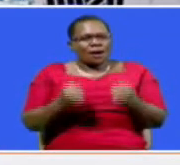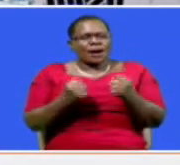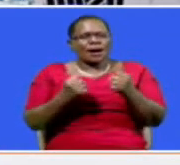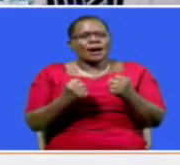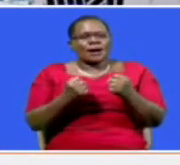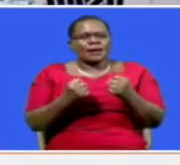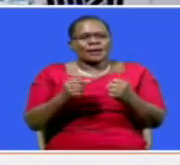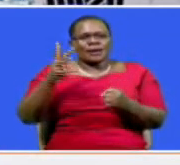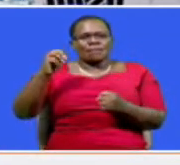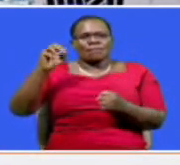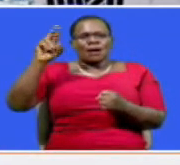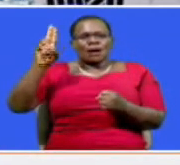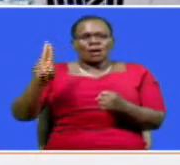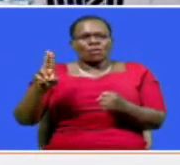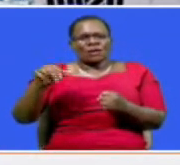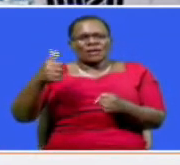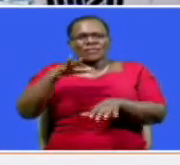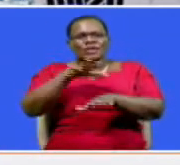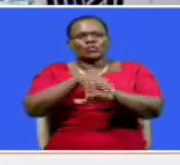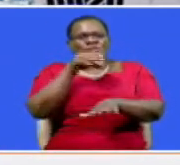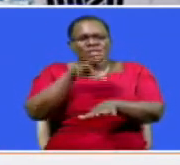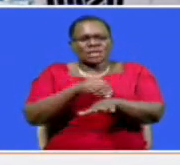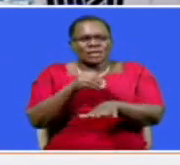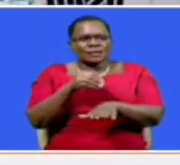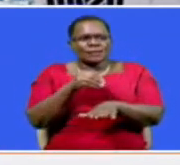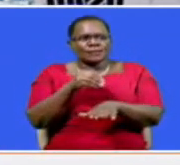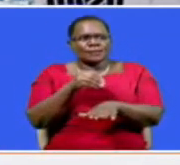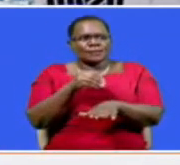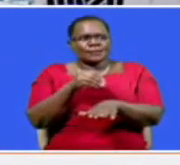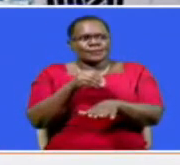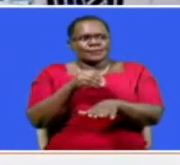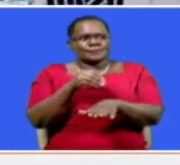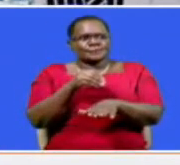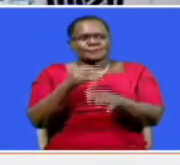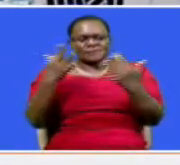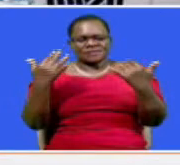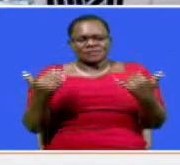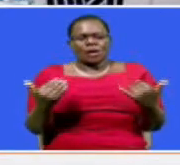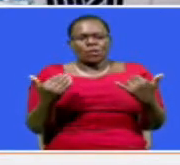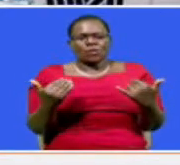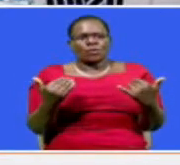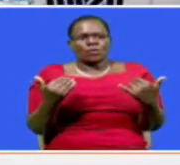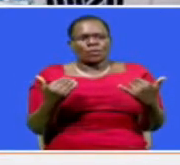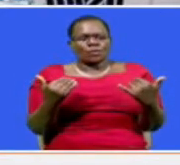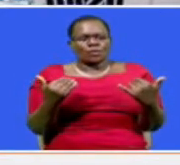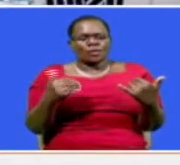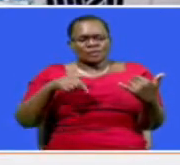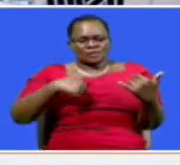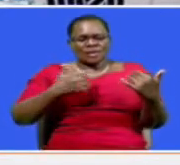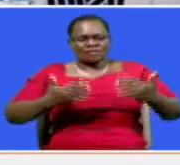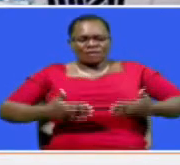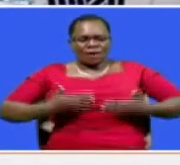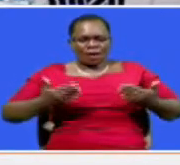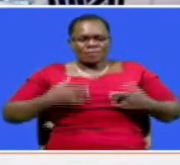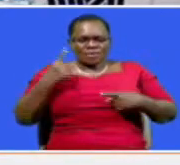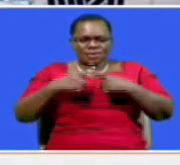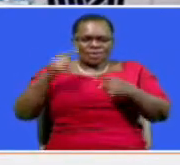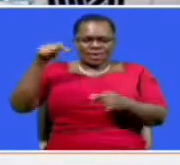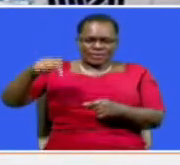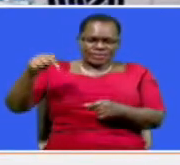in the world. The second one is in Sweden because of the terrain. And we are happy this